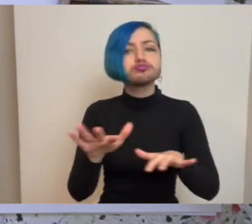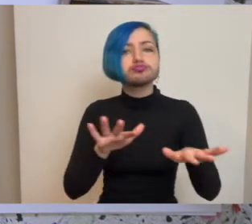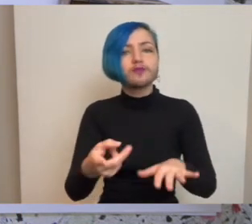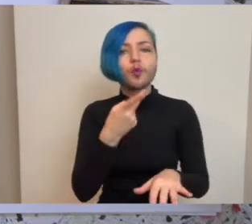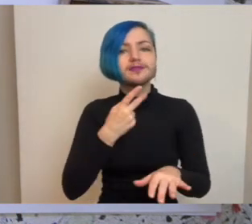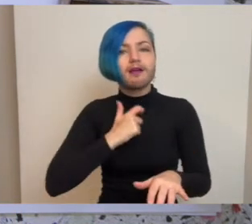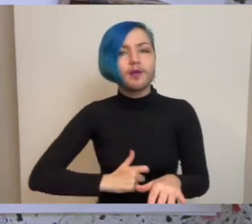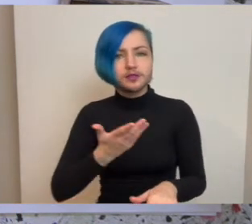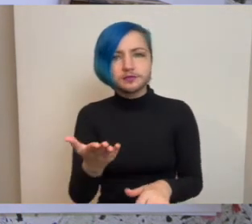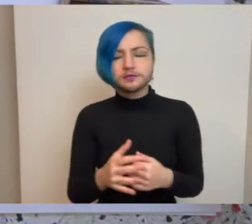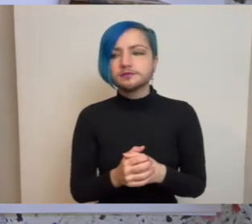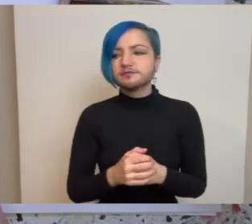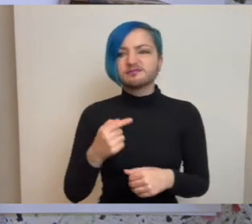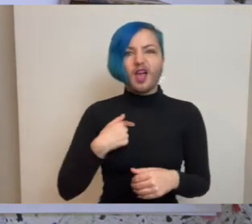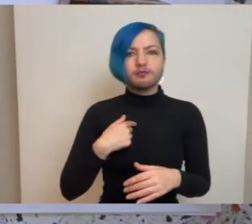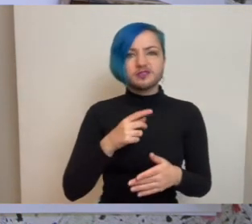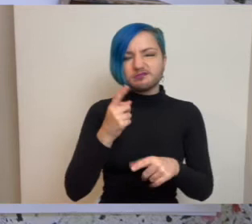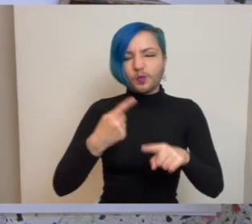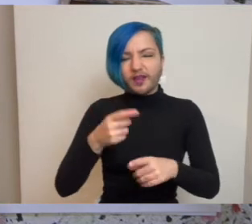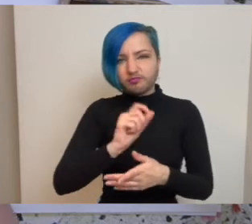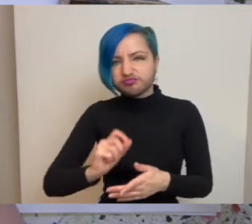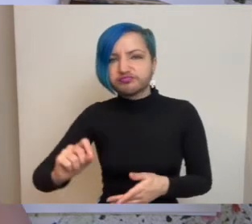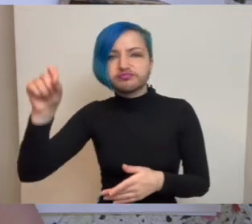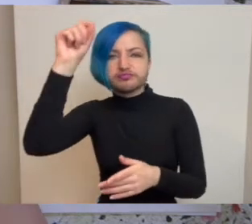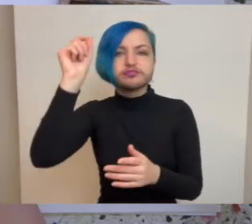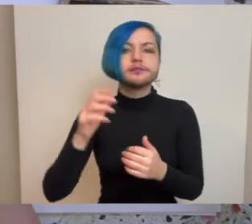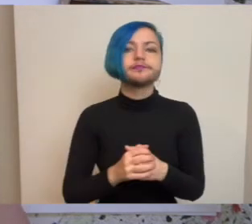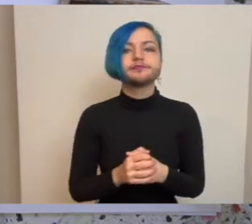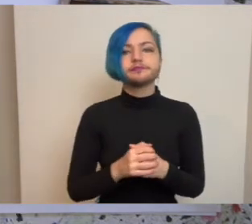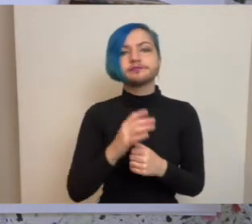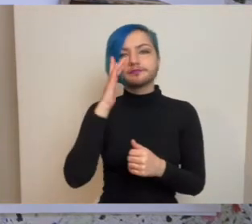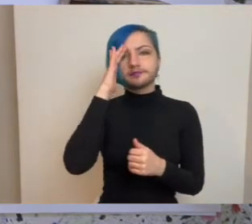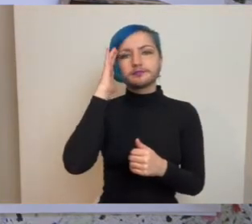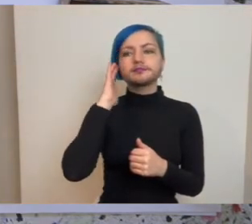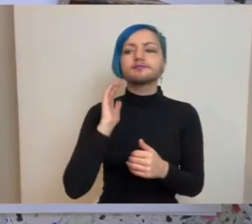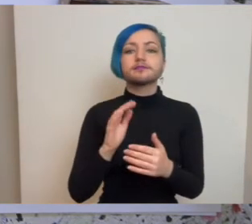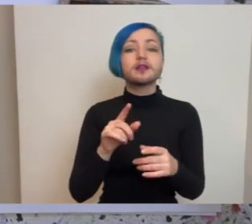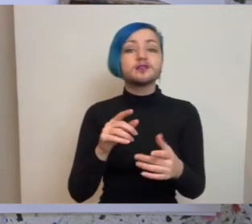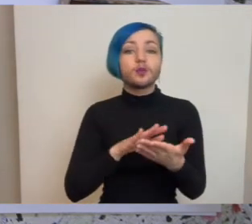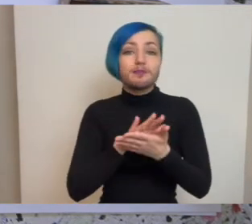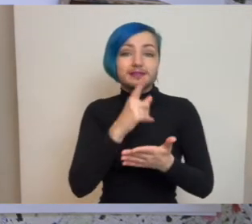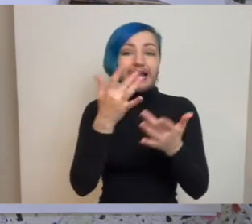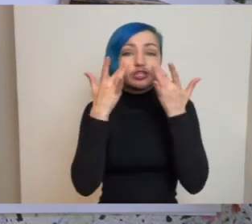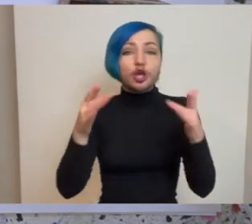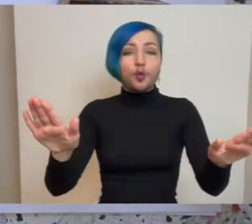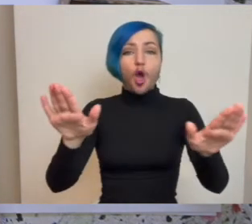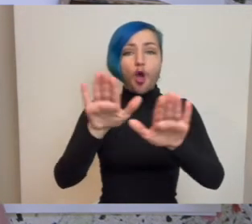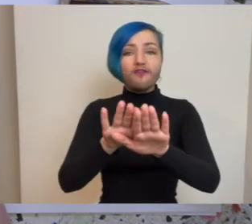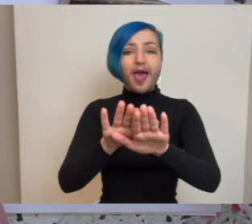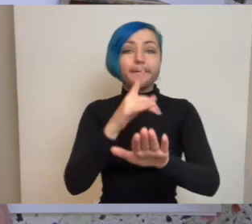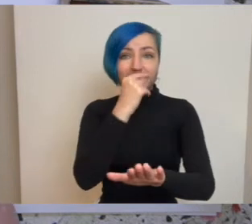second one. I'm just getting it down on the page, so I can just remind you to overlap, because you can